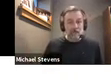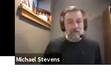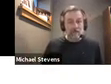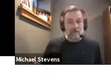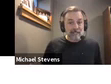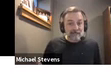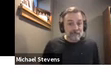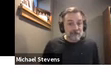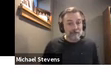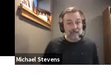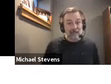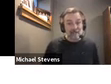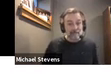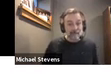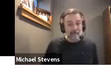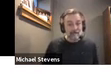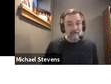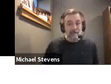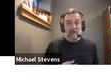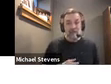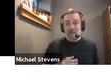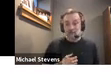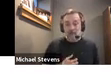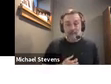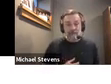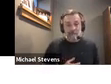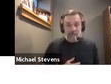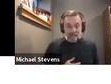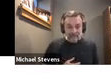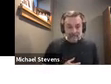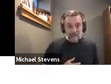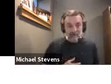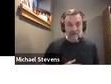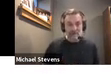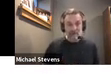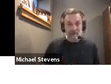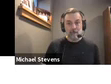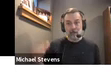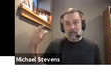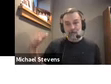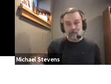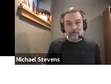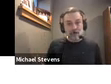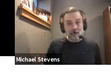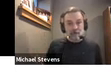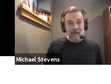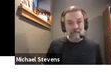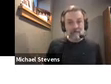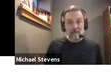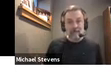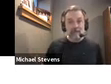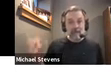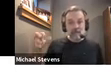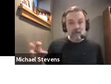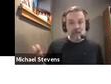Uh, we have a very clear call to action from that. The product is in beta. And so for anyone on this call, we would